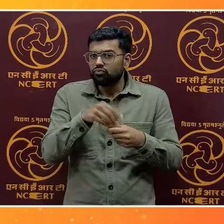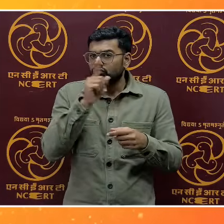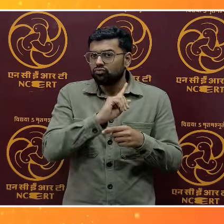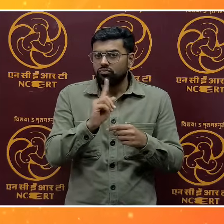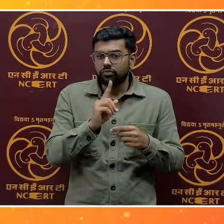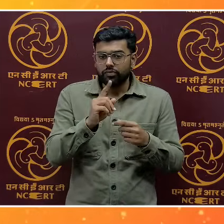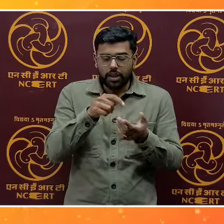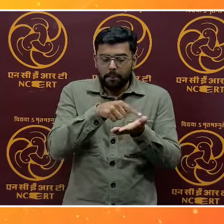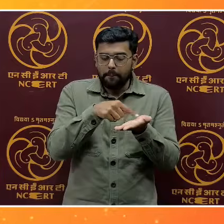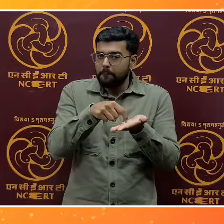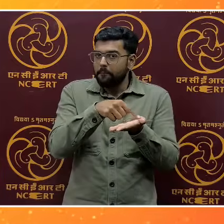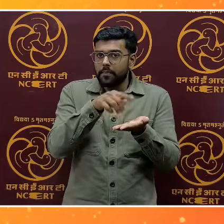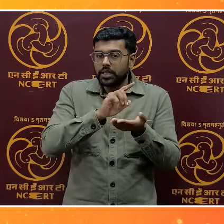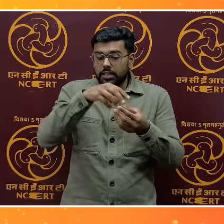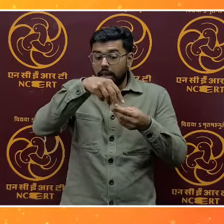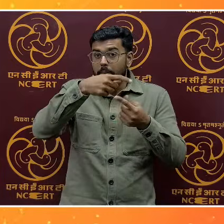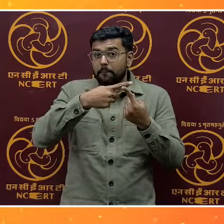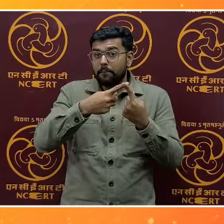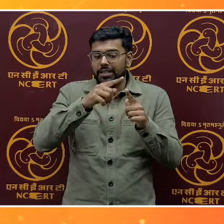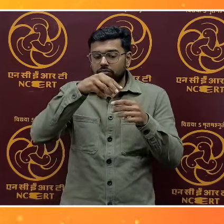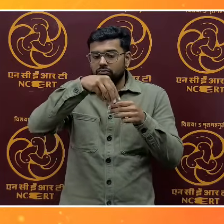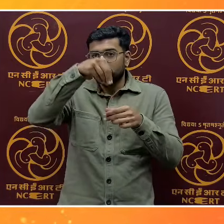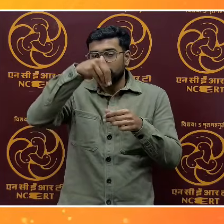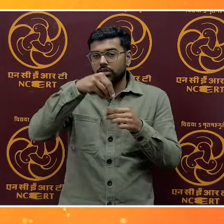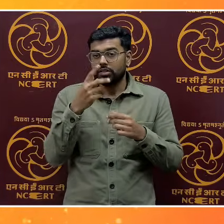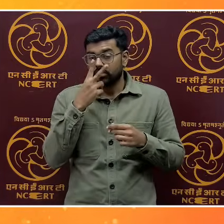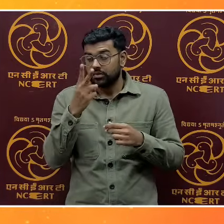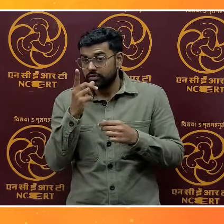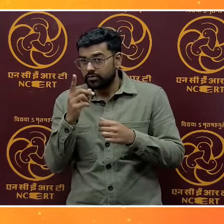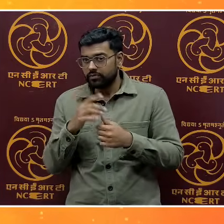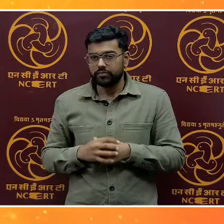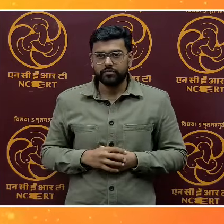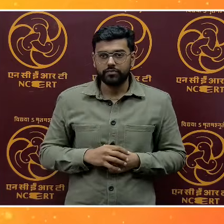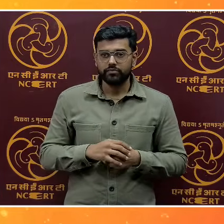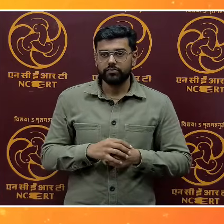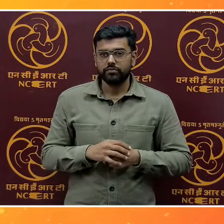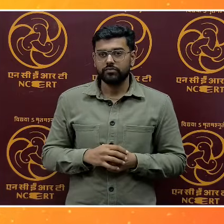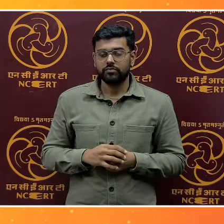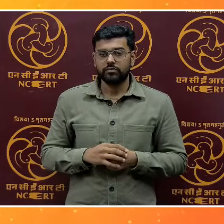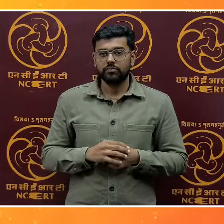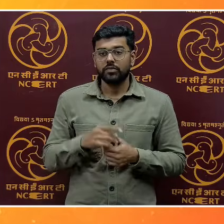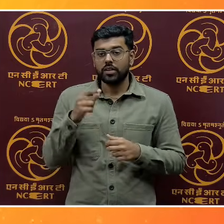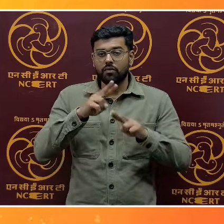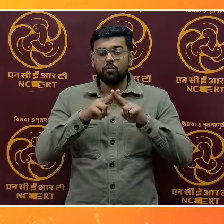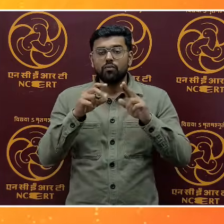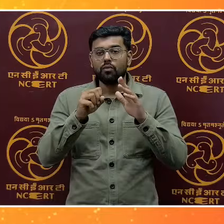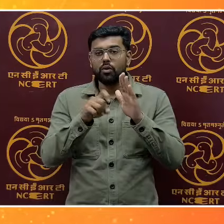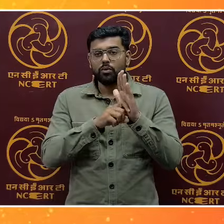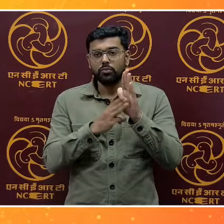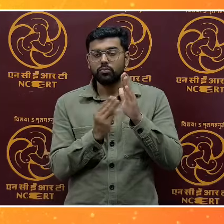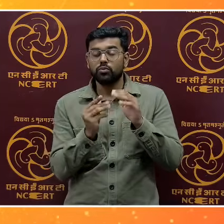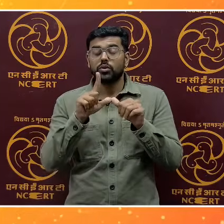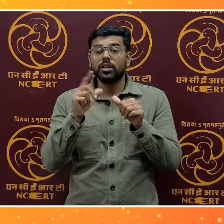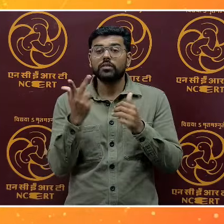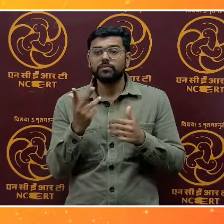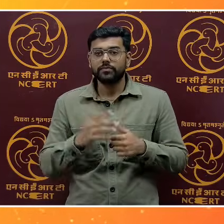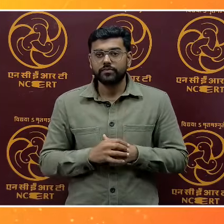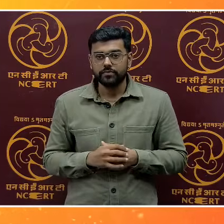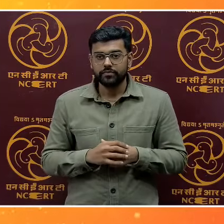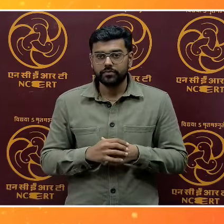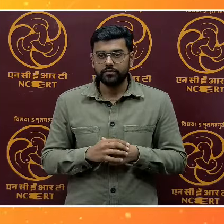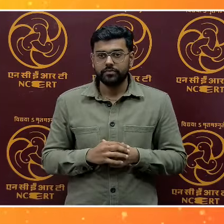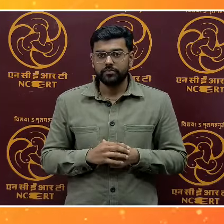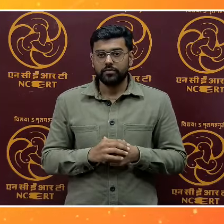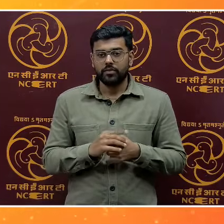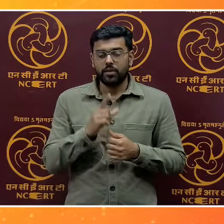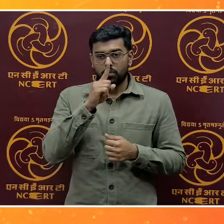circular base. Okay, that is why I have written excluding the circular base. So, what is the formula of curved surface area? It